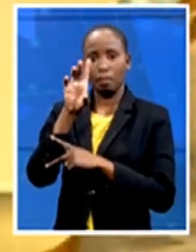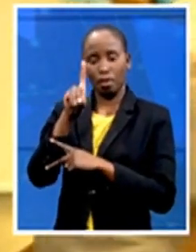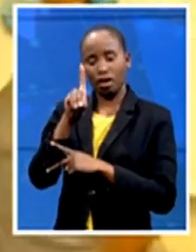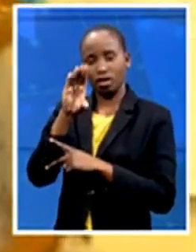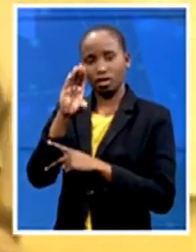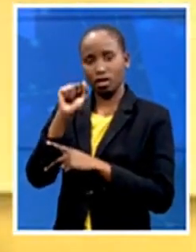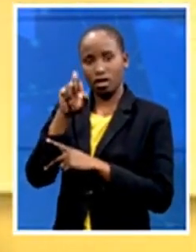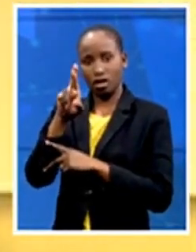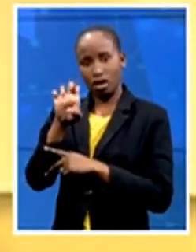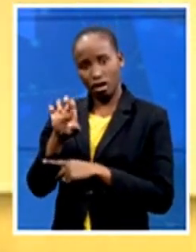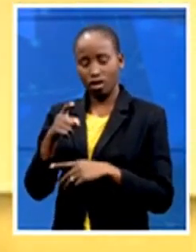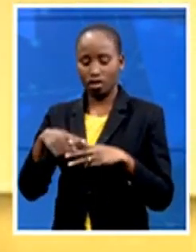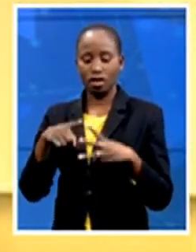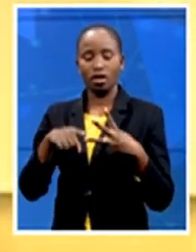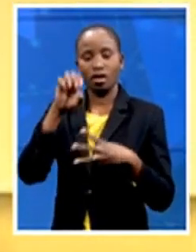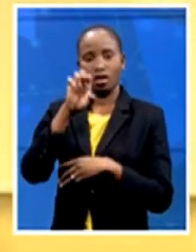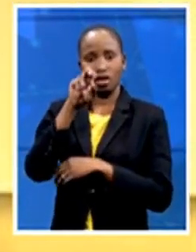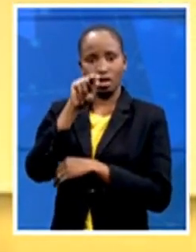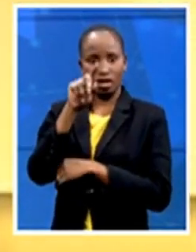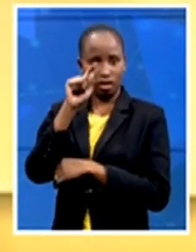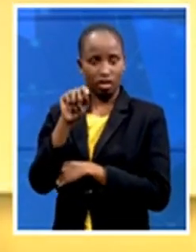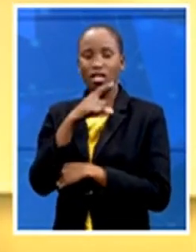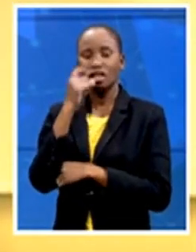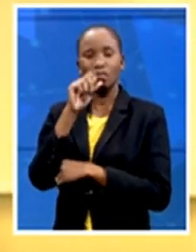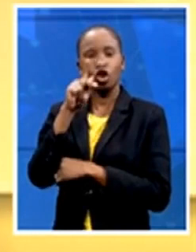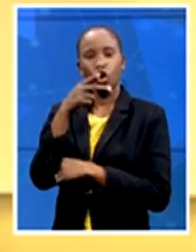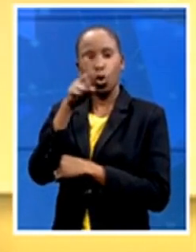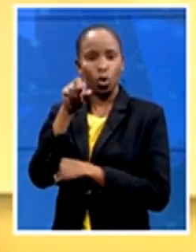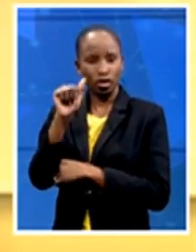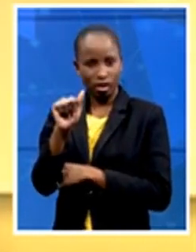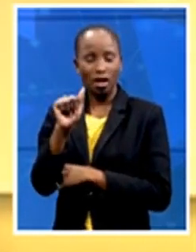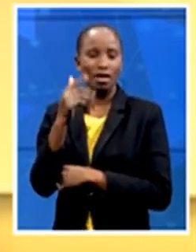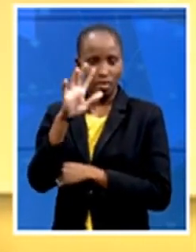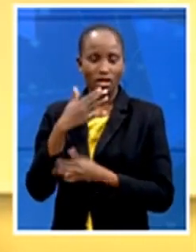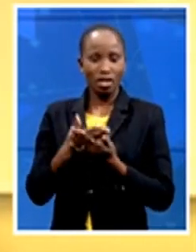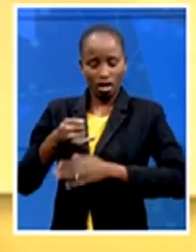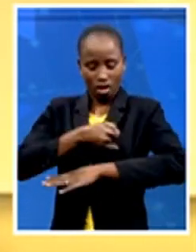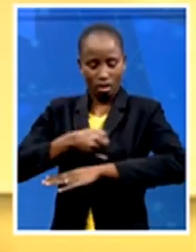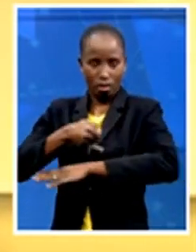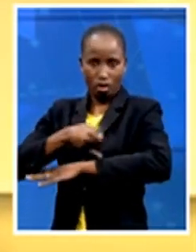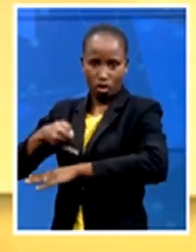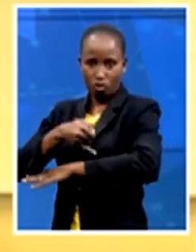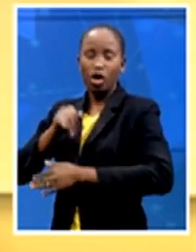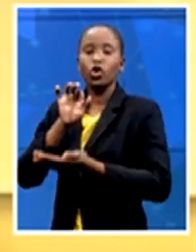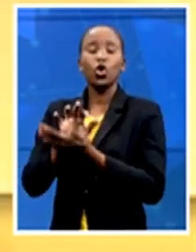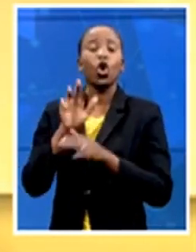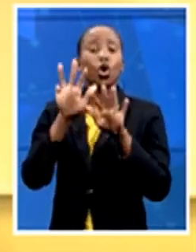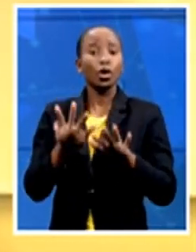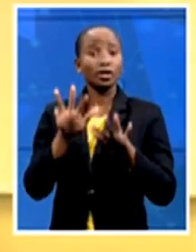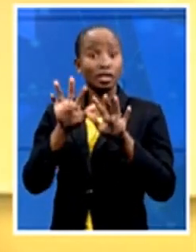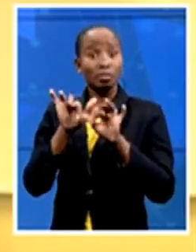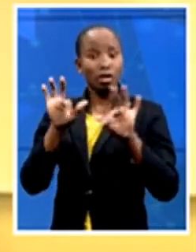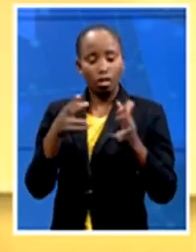Kos, they have been able to operate more than 19 patients just in one day in Pimani Hospital, another rural